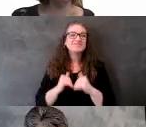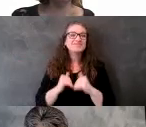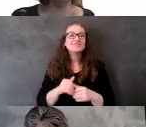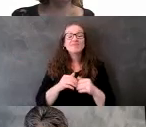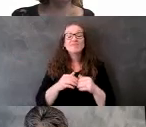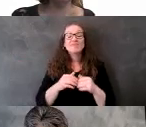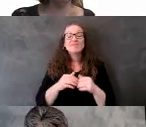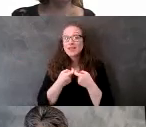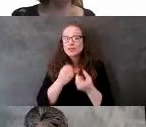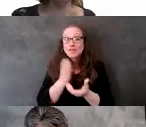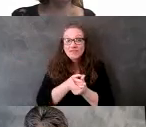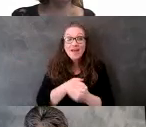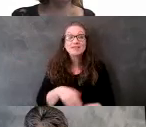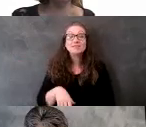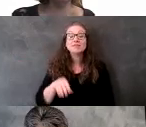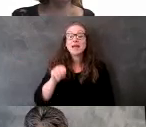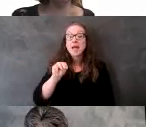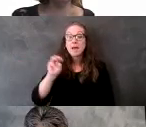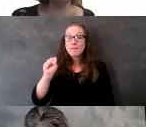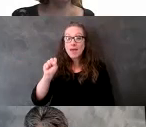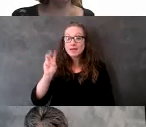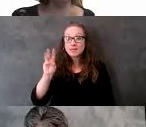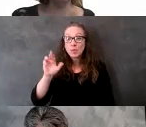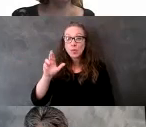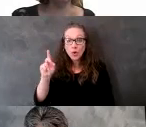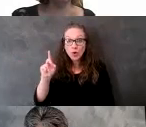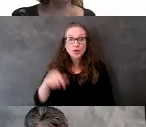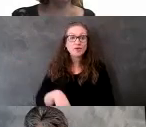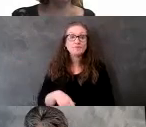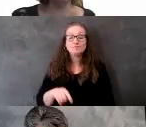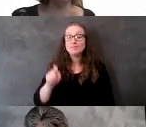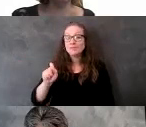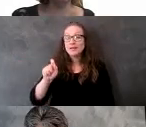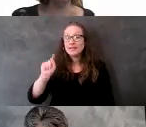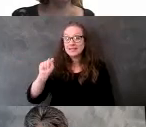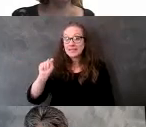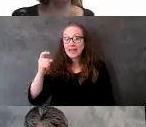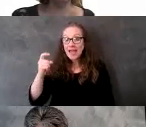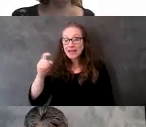Word, .txt, and if they are properly formatted,